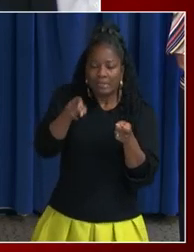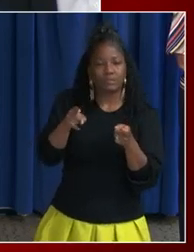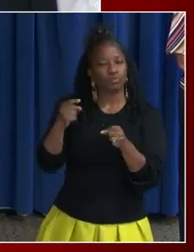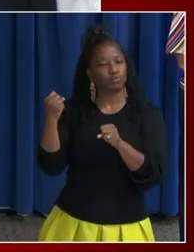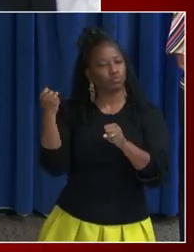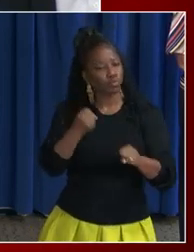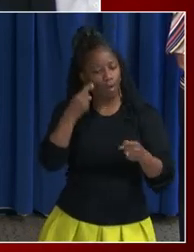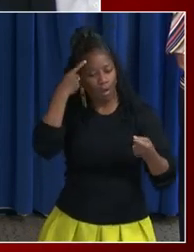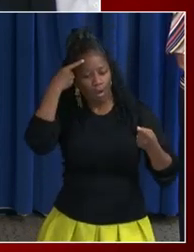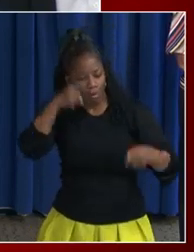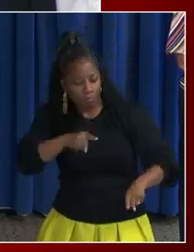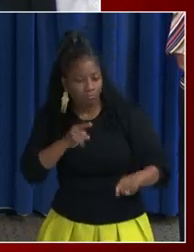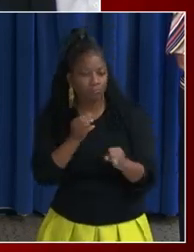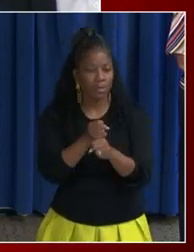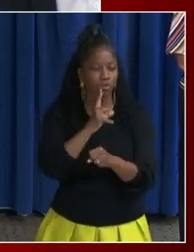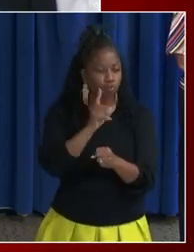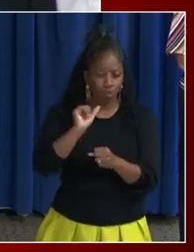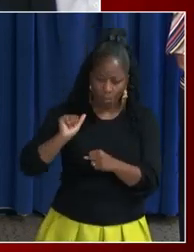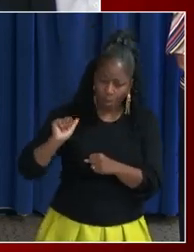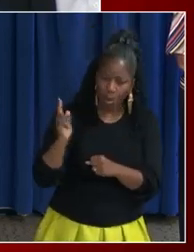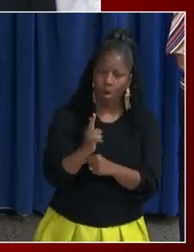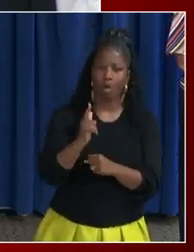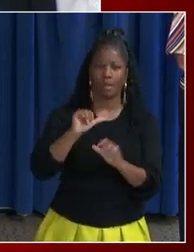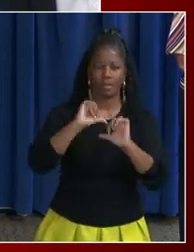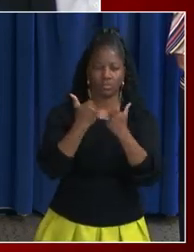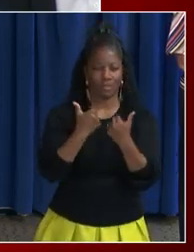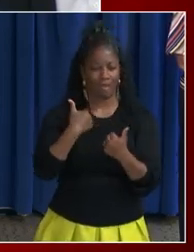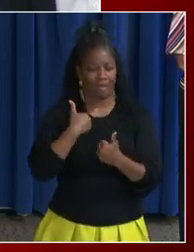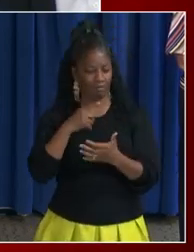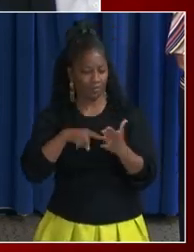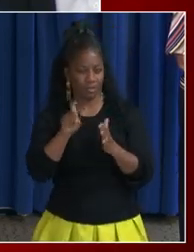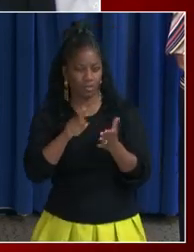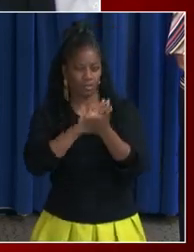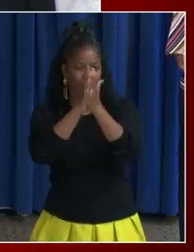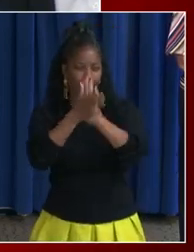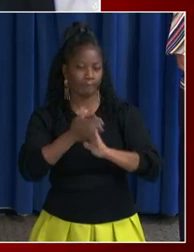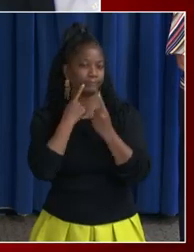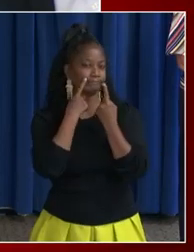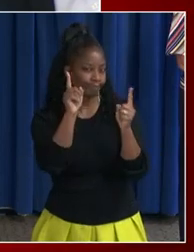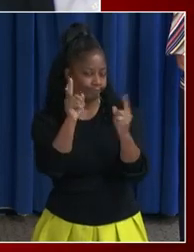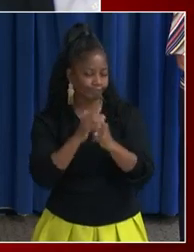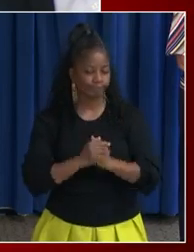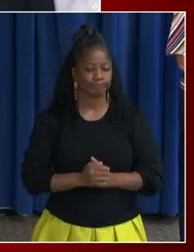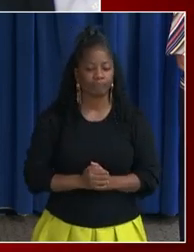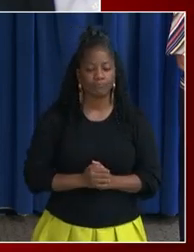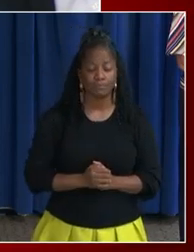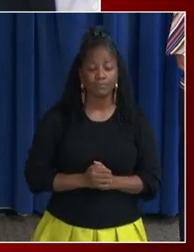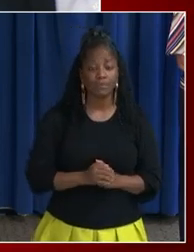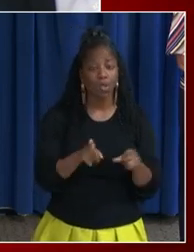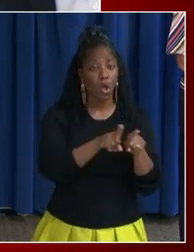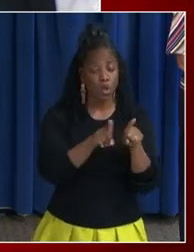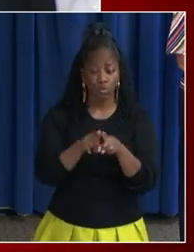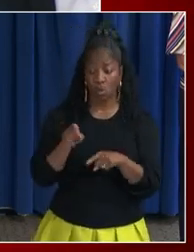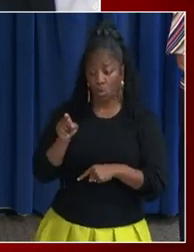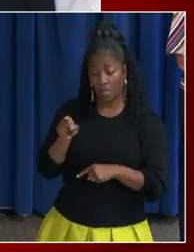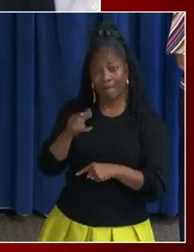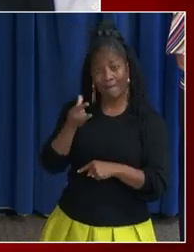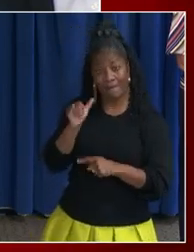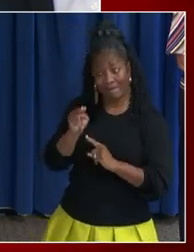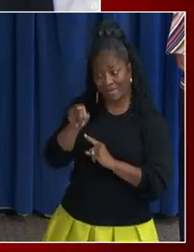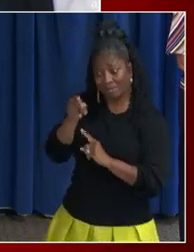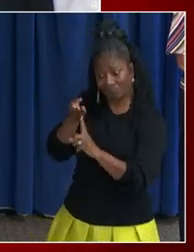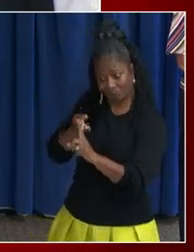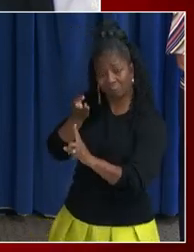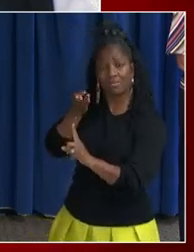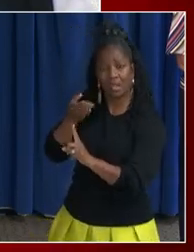make sure our agencies have what they need to be successful. He also has experience dealing with